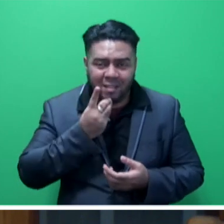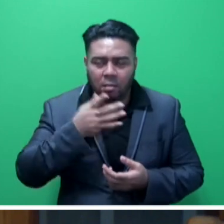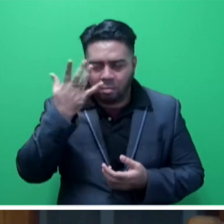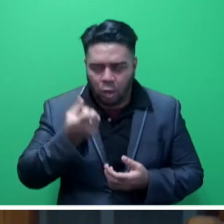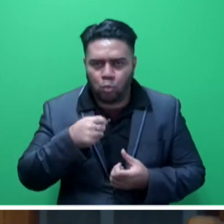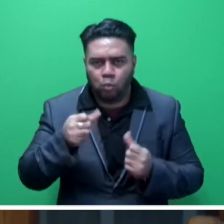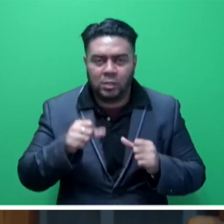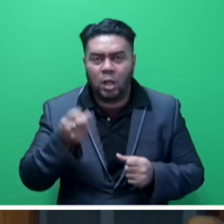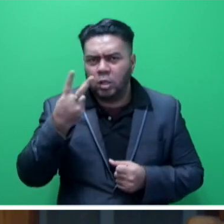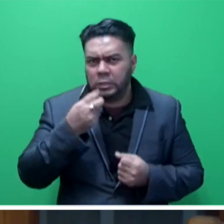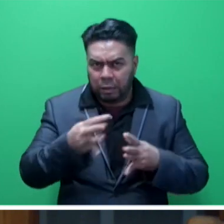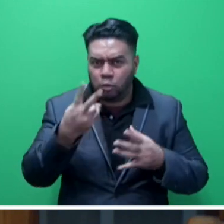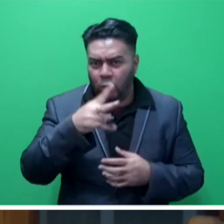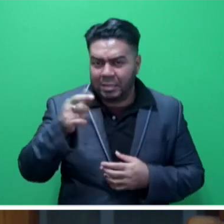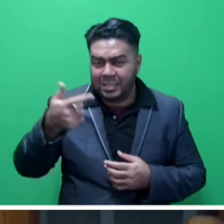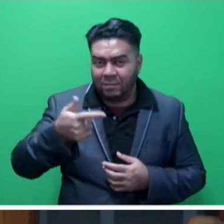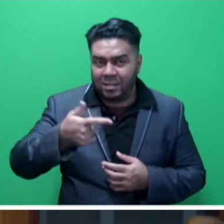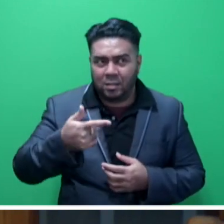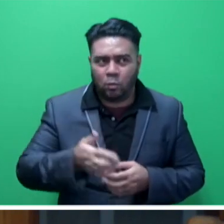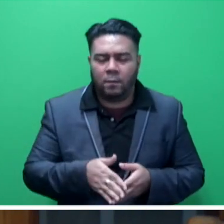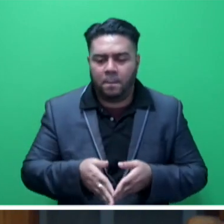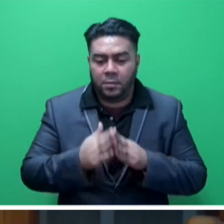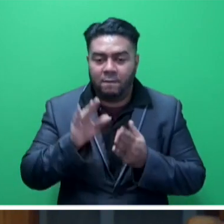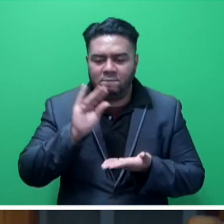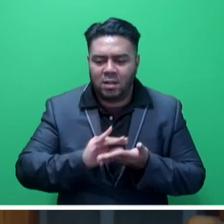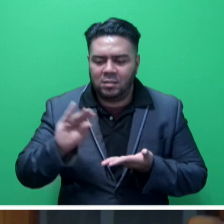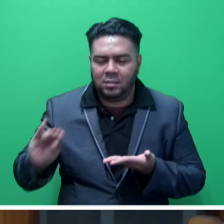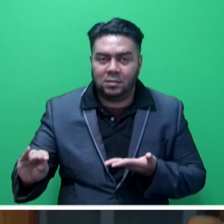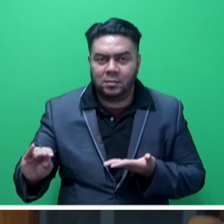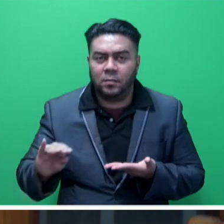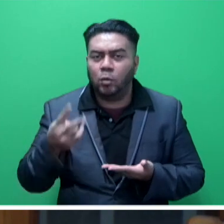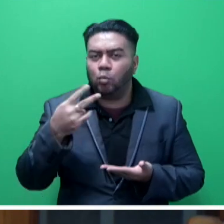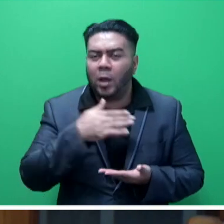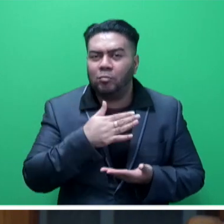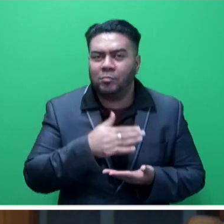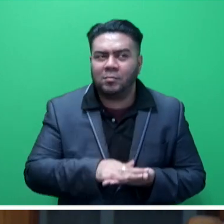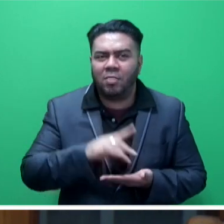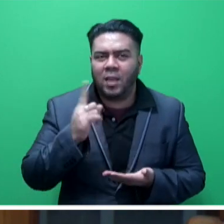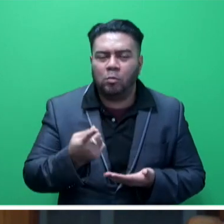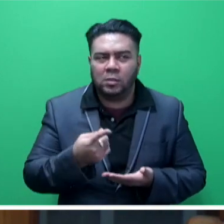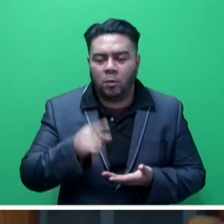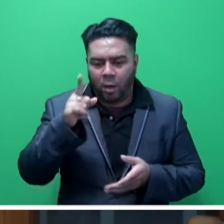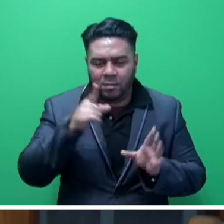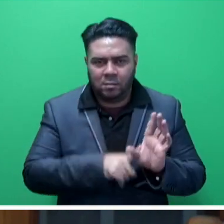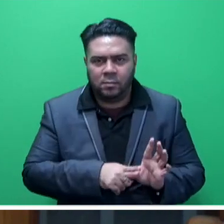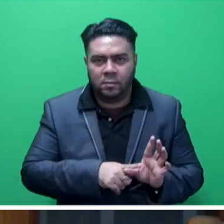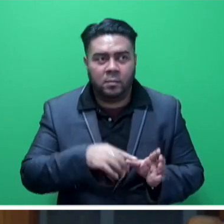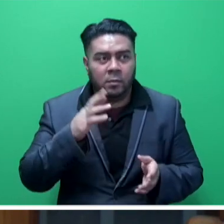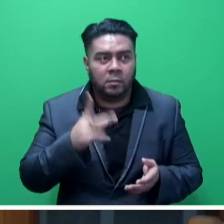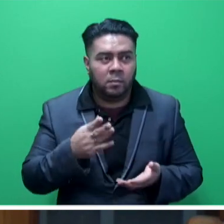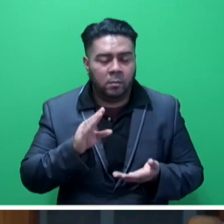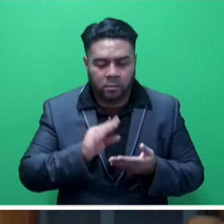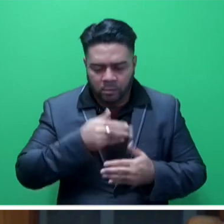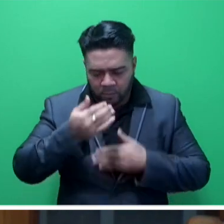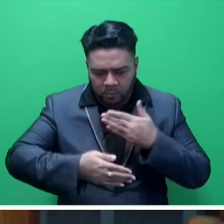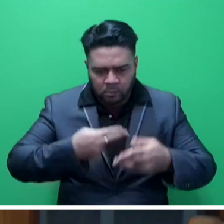in 2017, where we got the initial funding of 200,000 per year for the operation, and this has